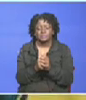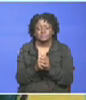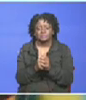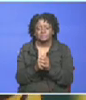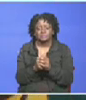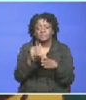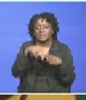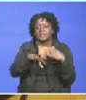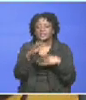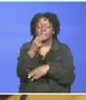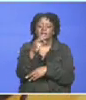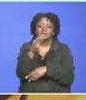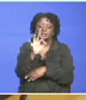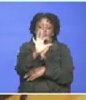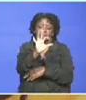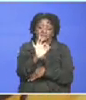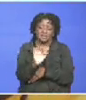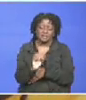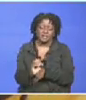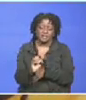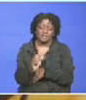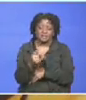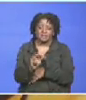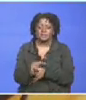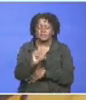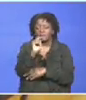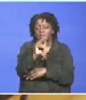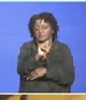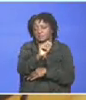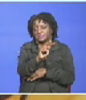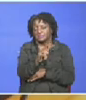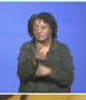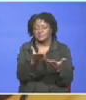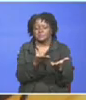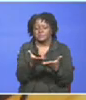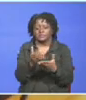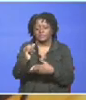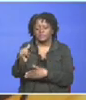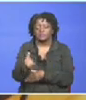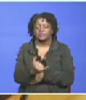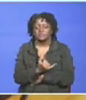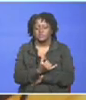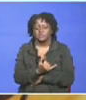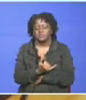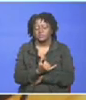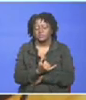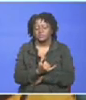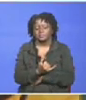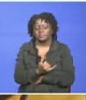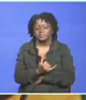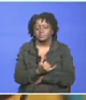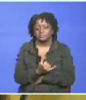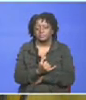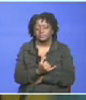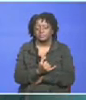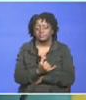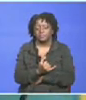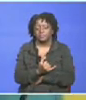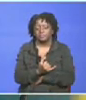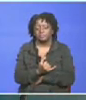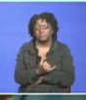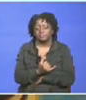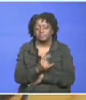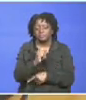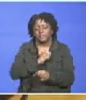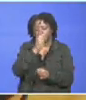In 1990, the Northern Television Service was introduced. And I trust